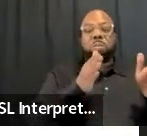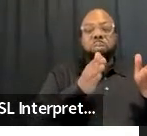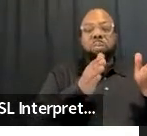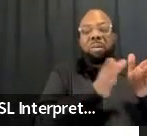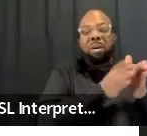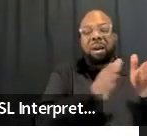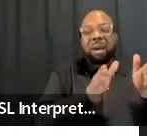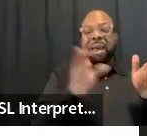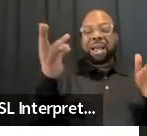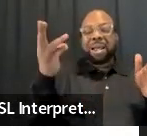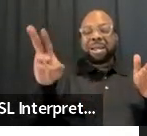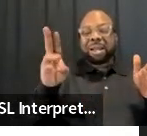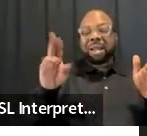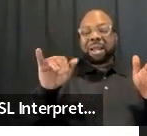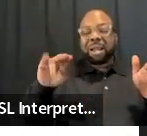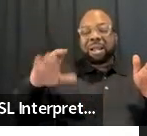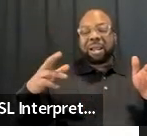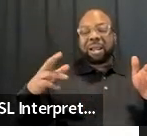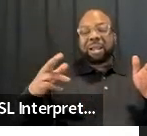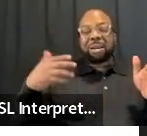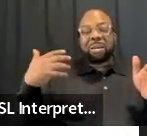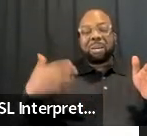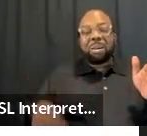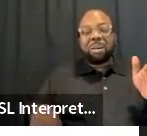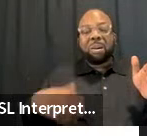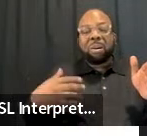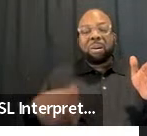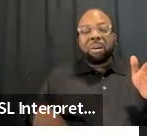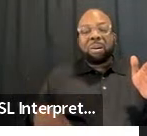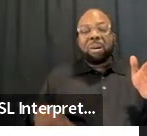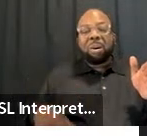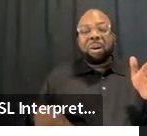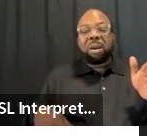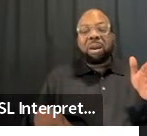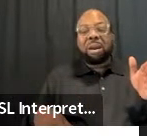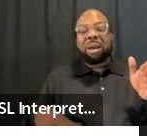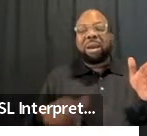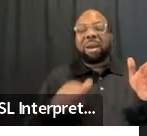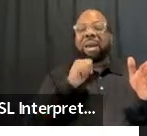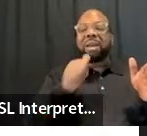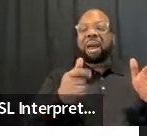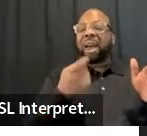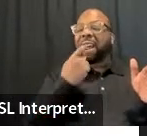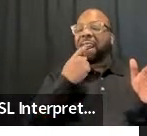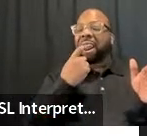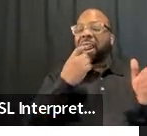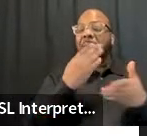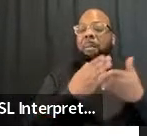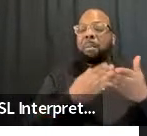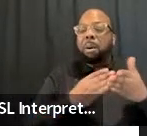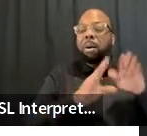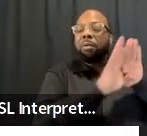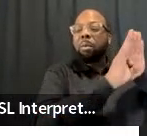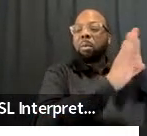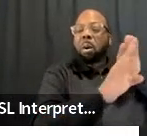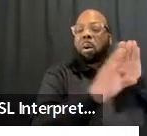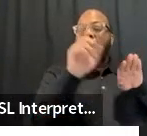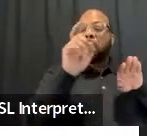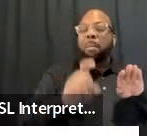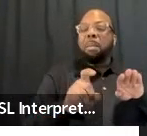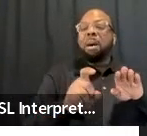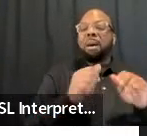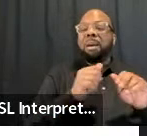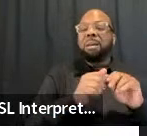thickness. And to qualify, the opaque portions, the non-glass portions of the wall, must outperform the energy